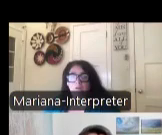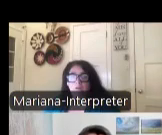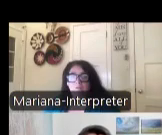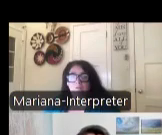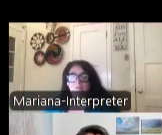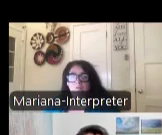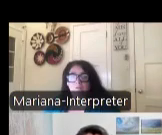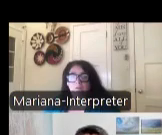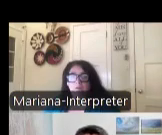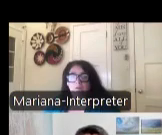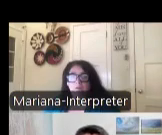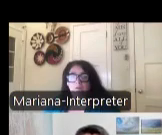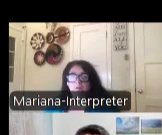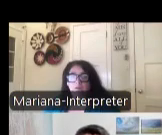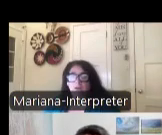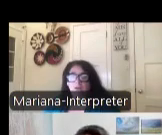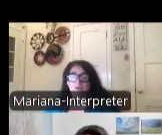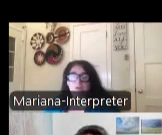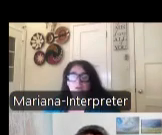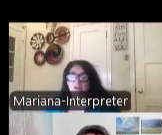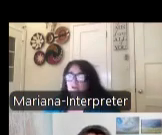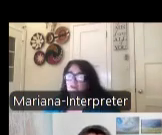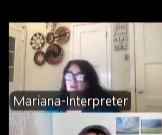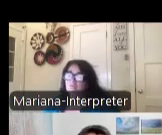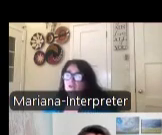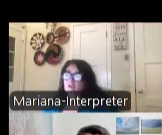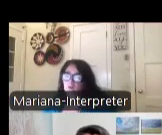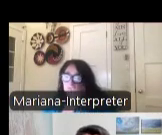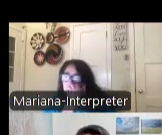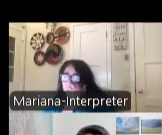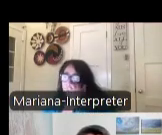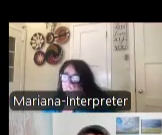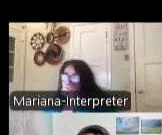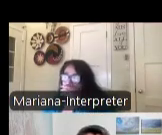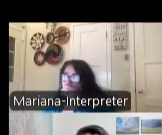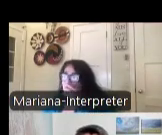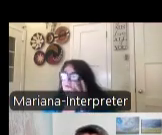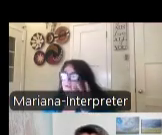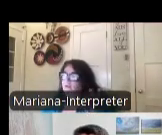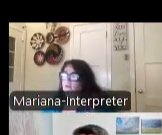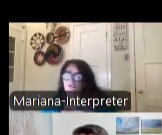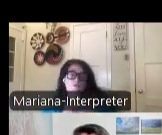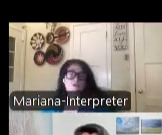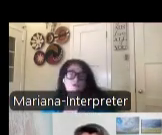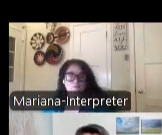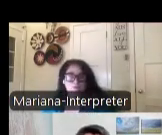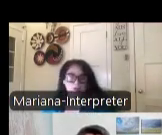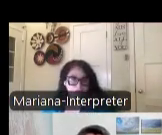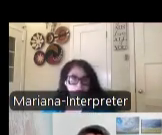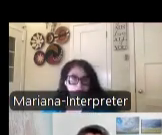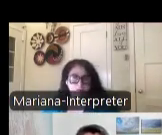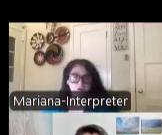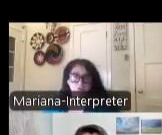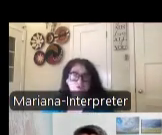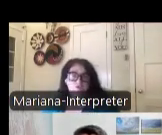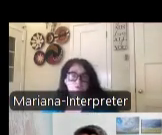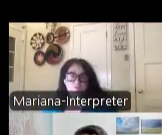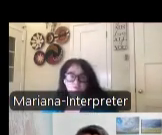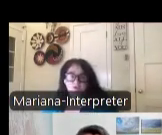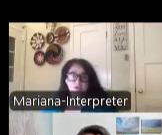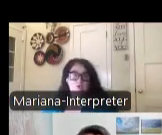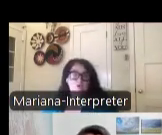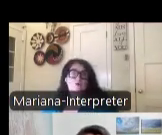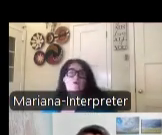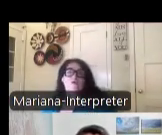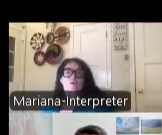more of it comes in the form of prescribed burning or controlled burning or indigenous and cultural burning as opposed to